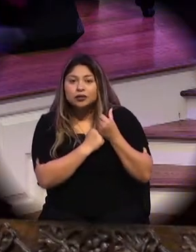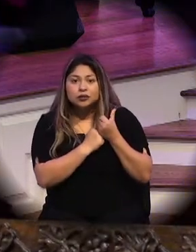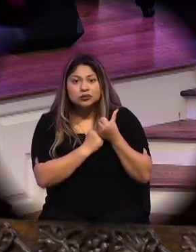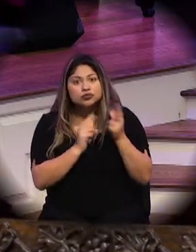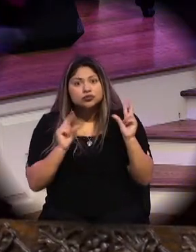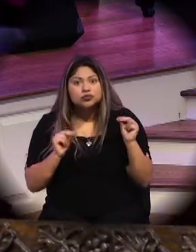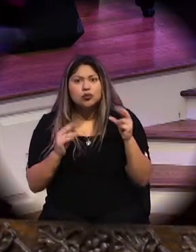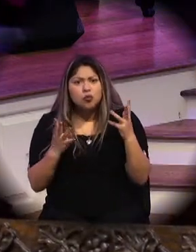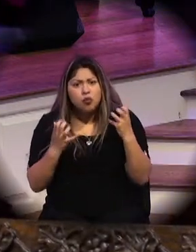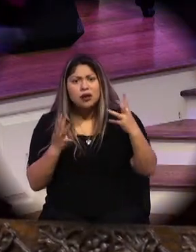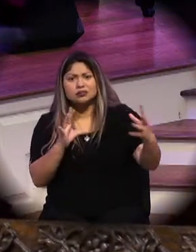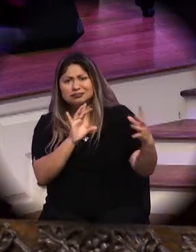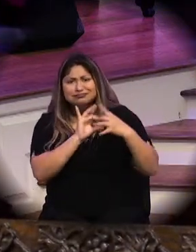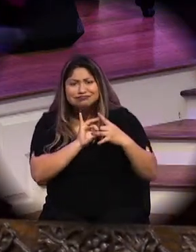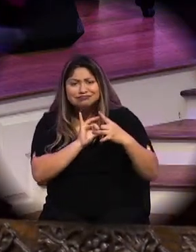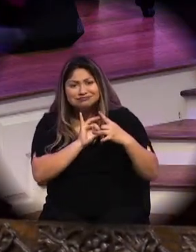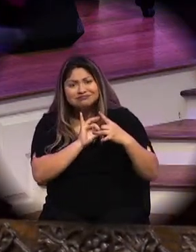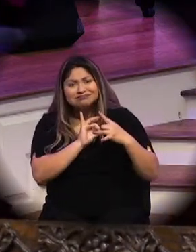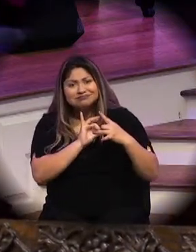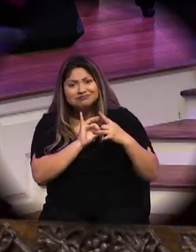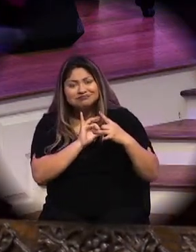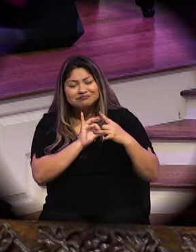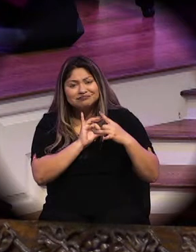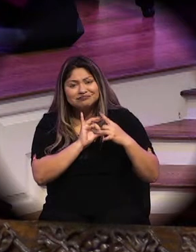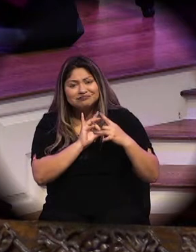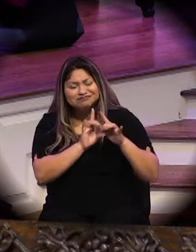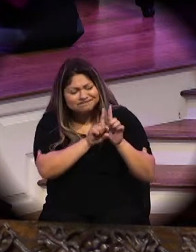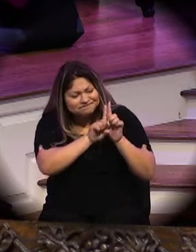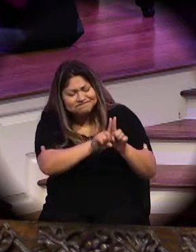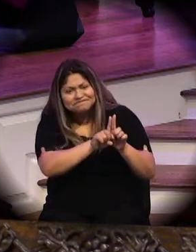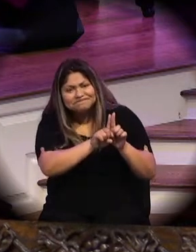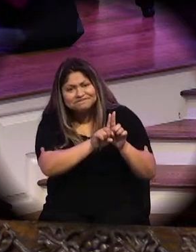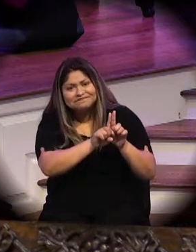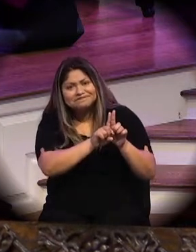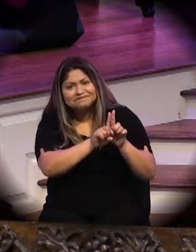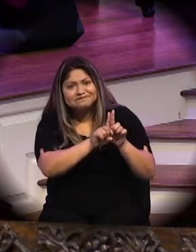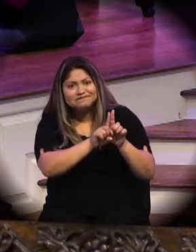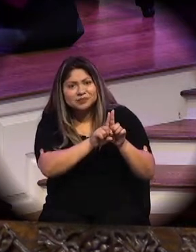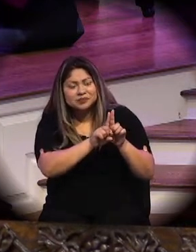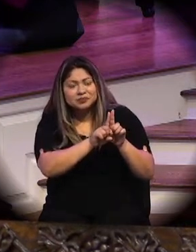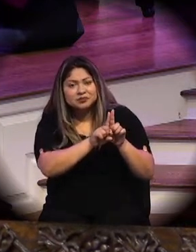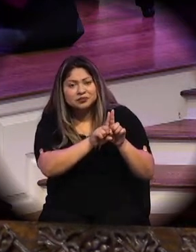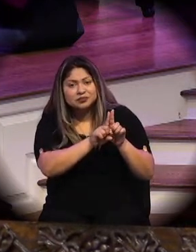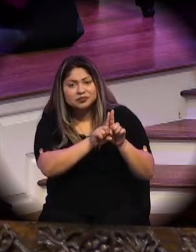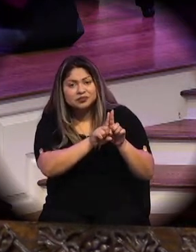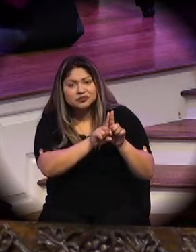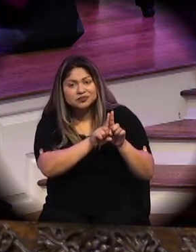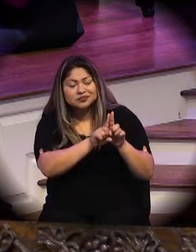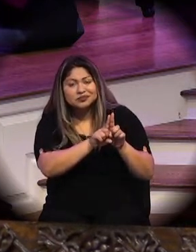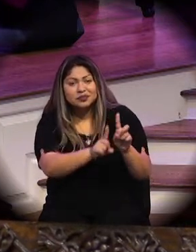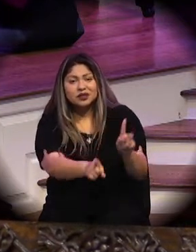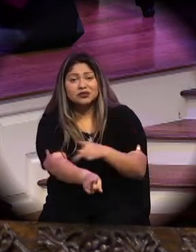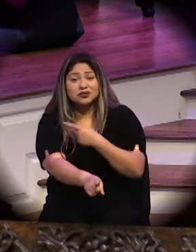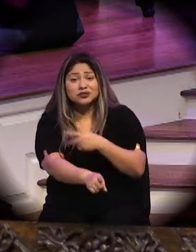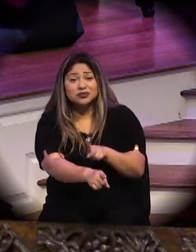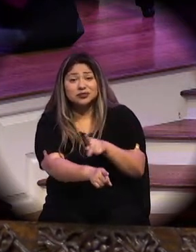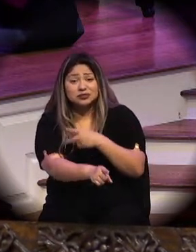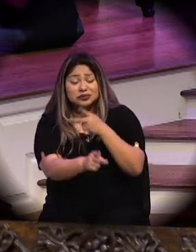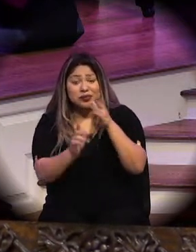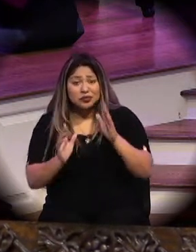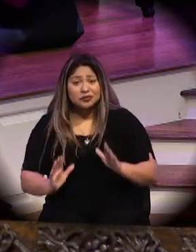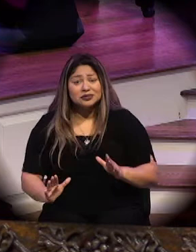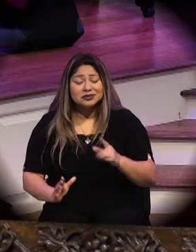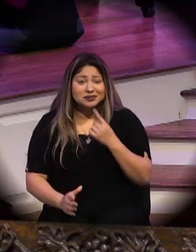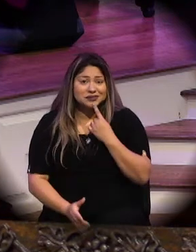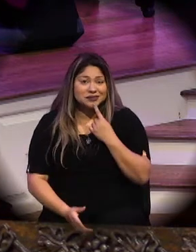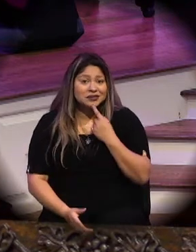very intimate sense, a God who is with us. The psalmist in verse 2 makes it clear God is close